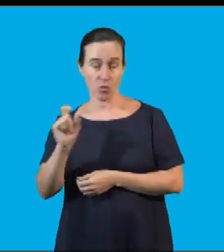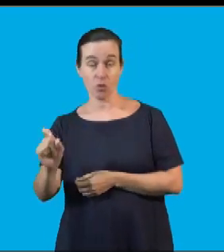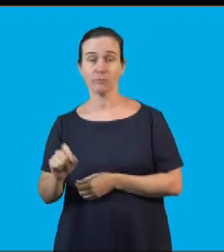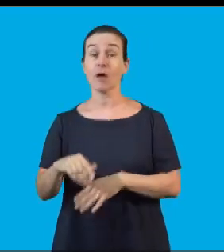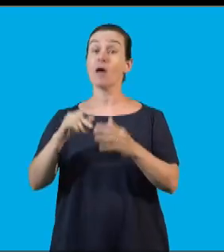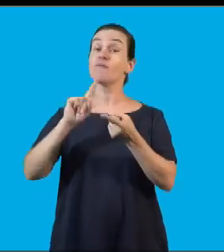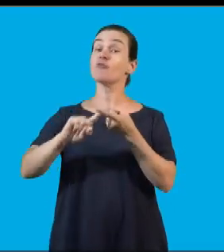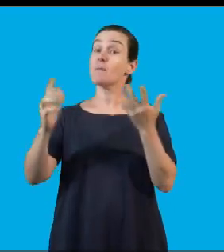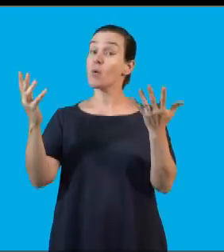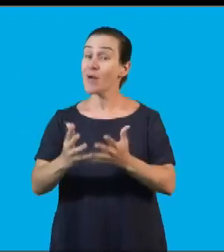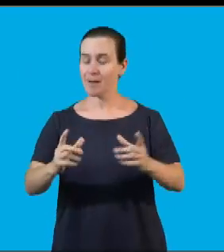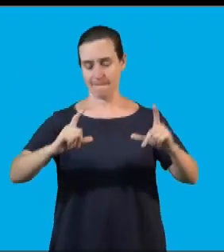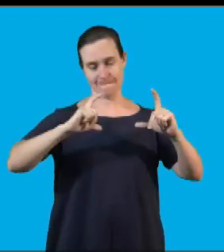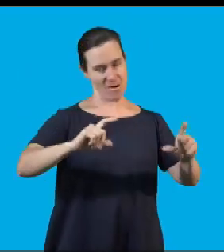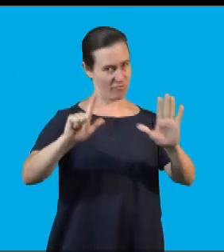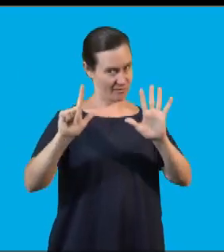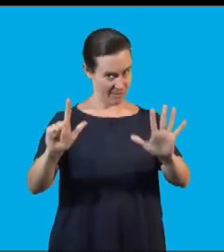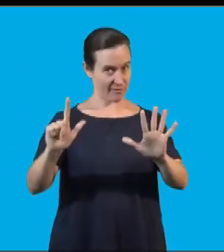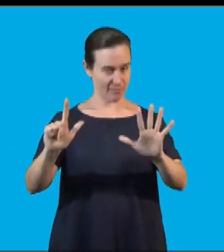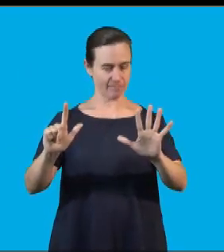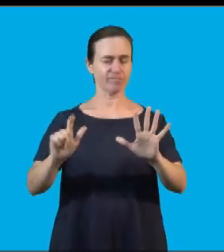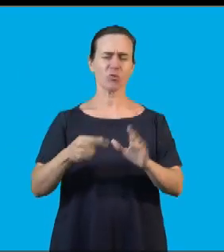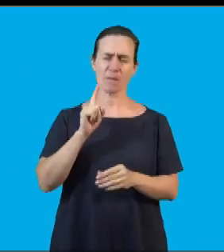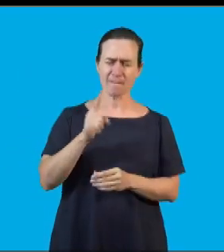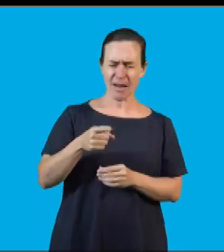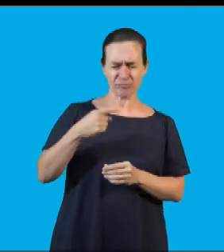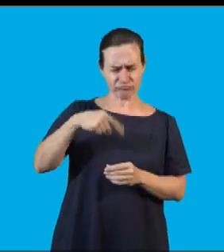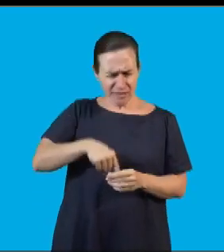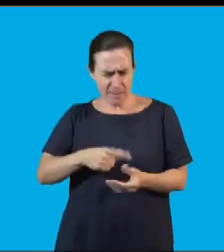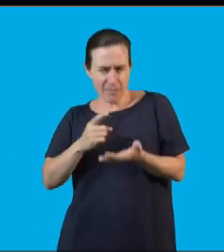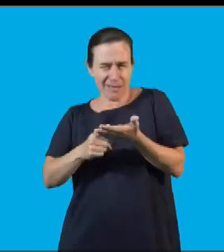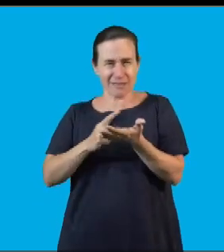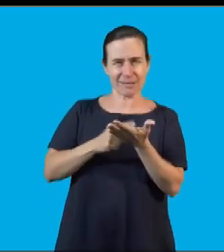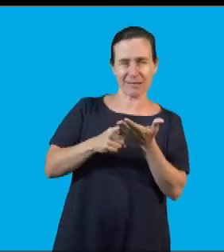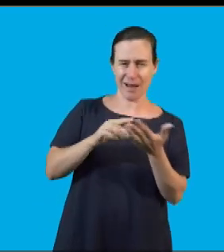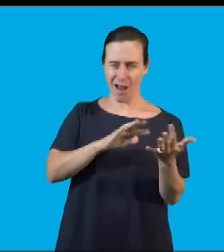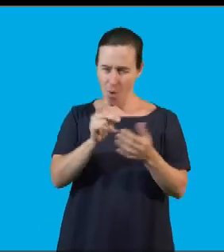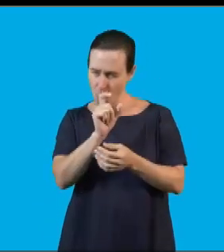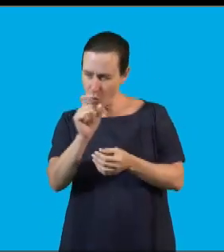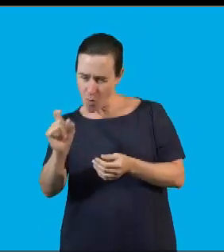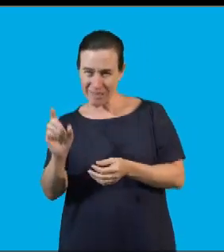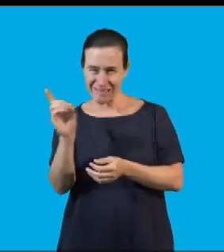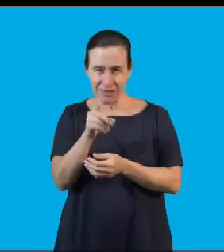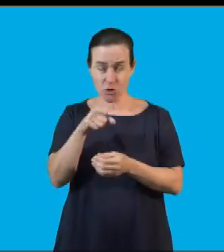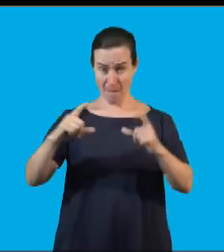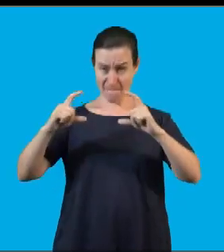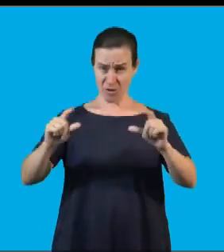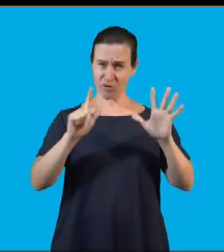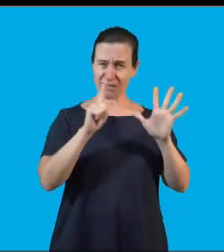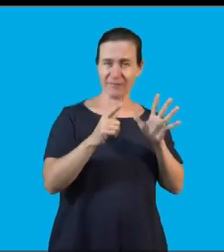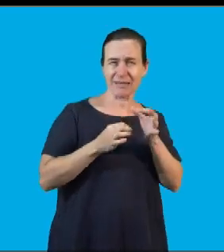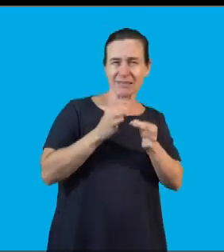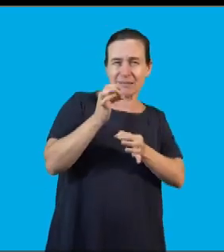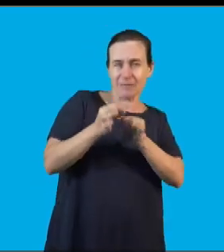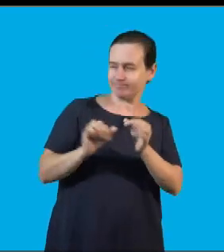or the textual reference is paragraph 7. So critically discuss how the diction in paragraph 7 conveys